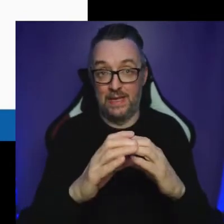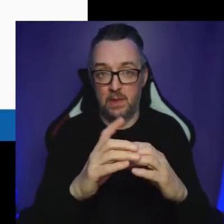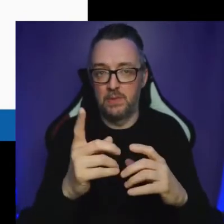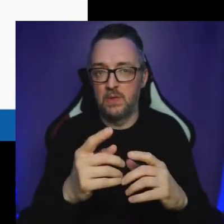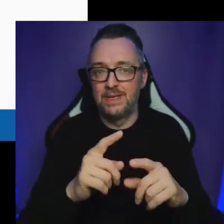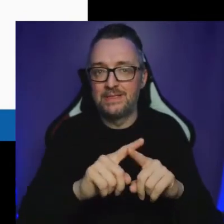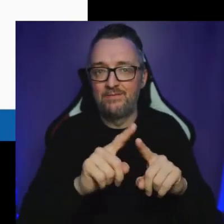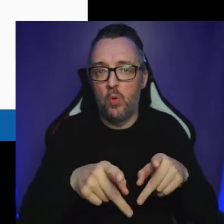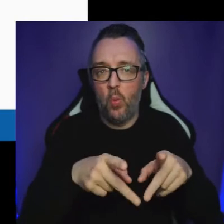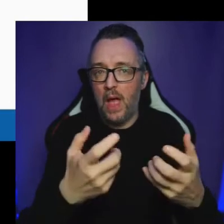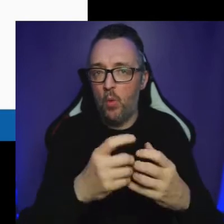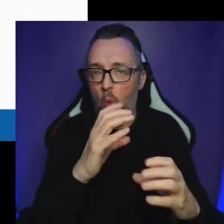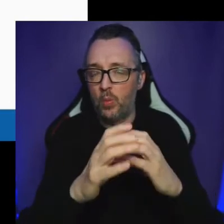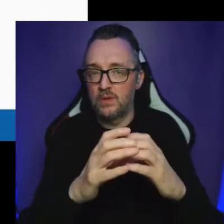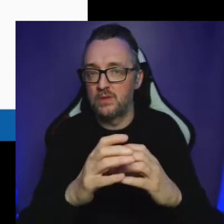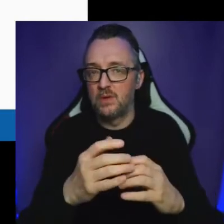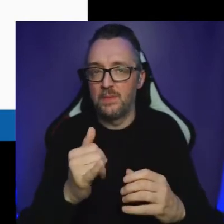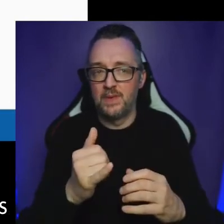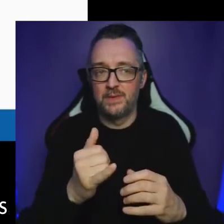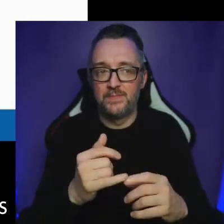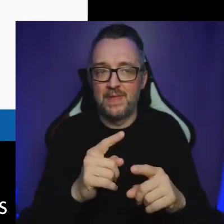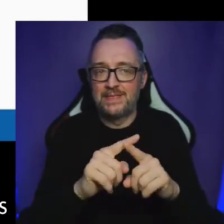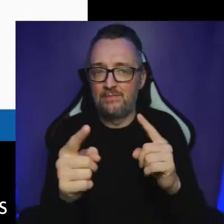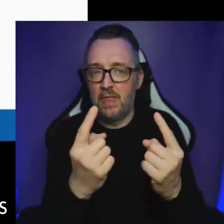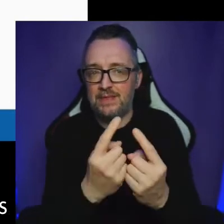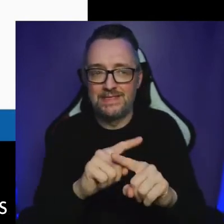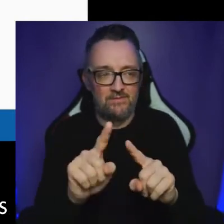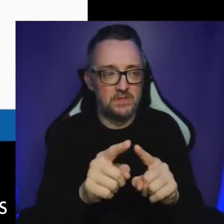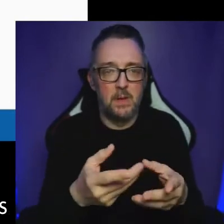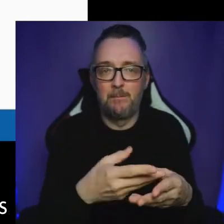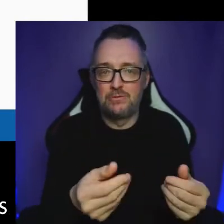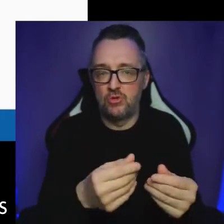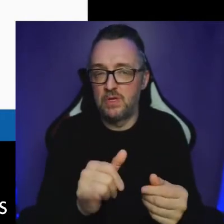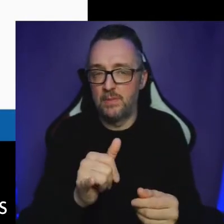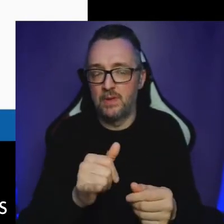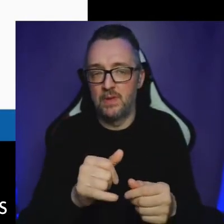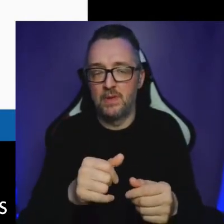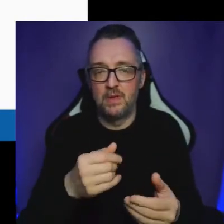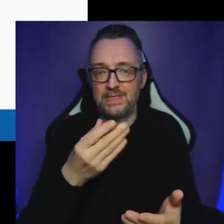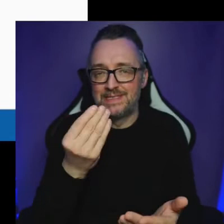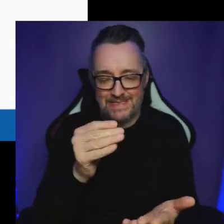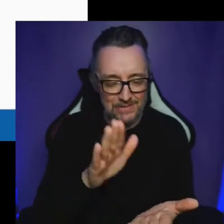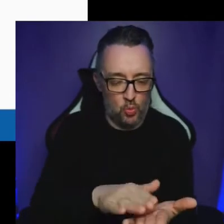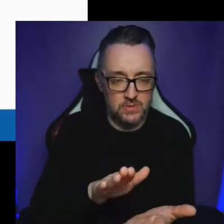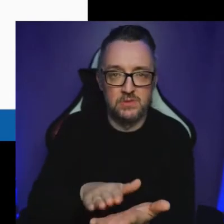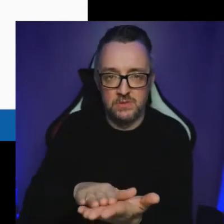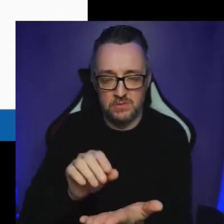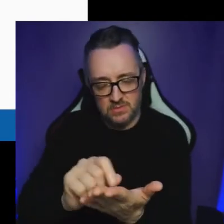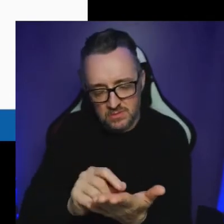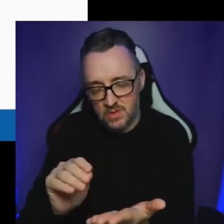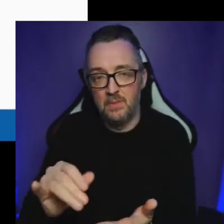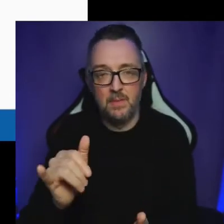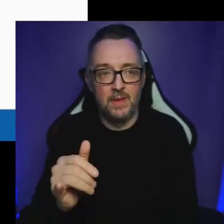and they all might involve different artifacts, so different materials, whether that's post-it notes or a